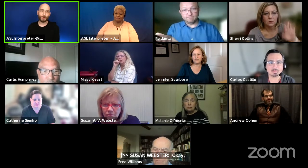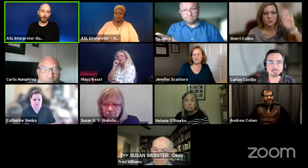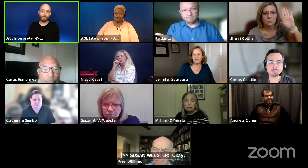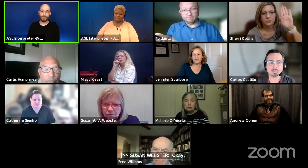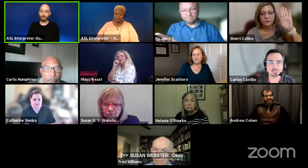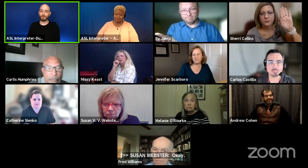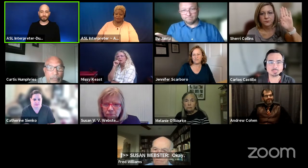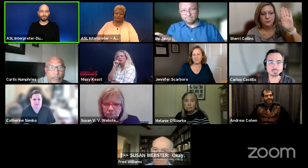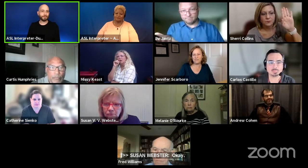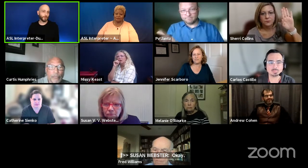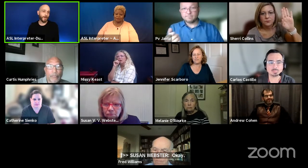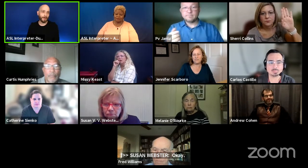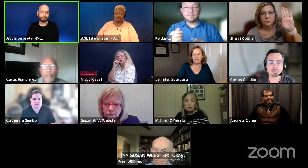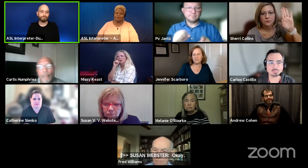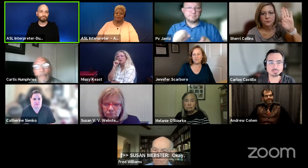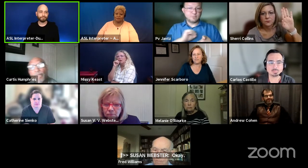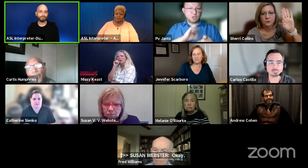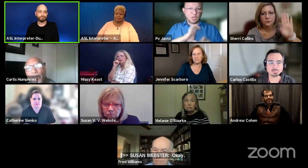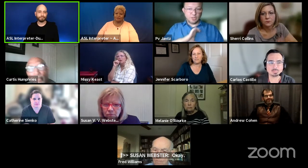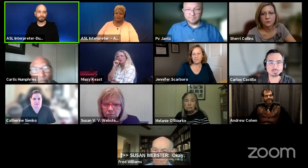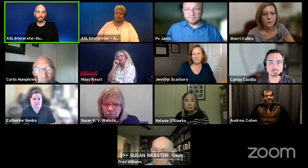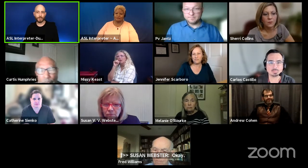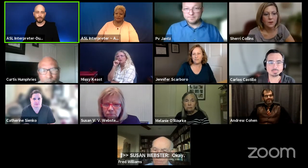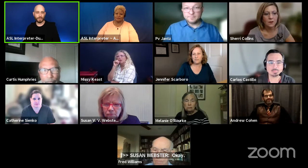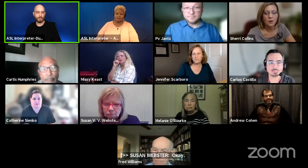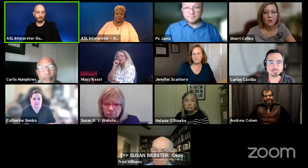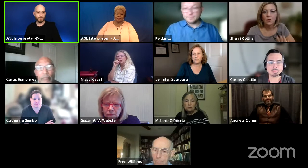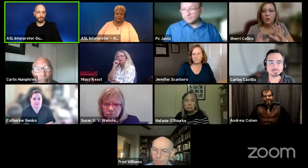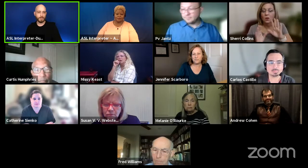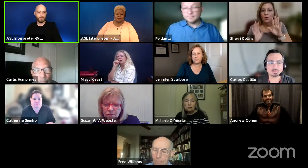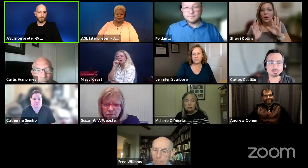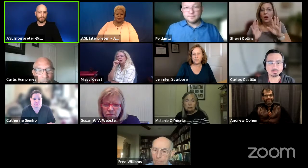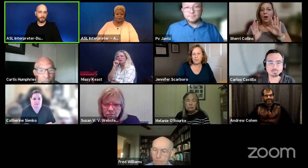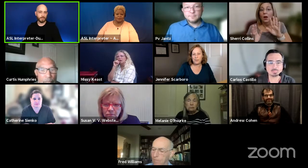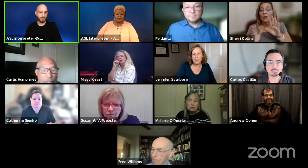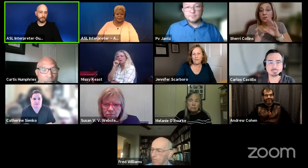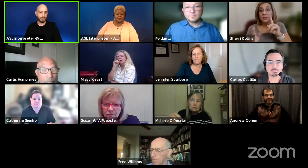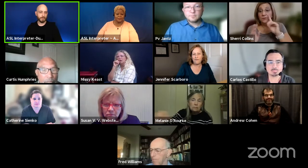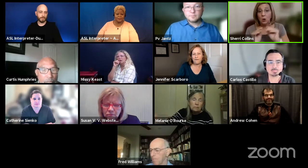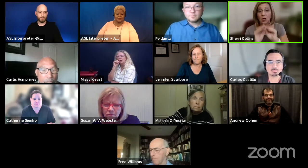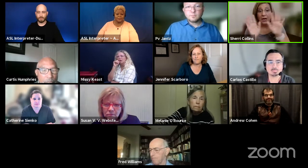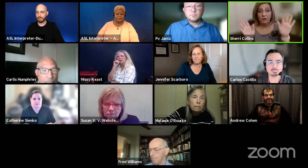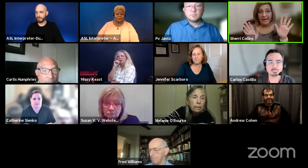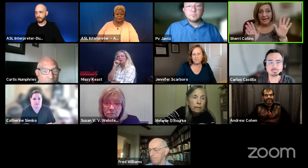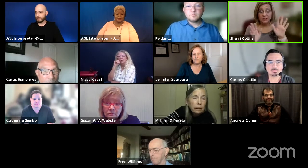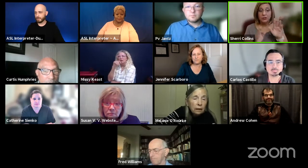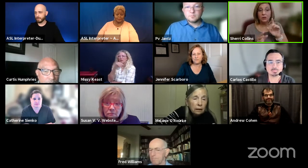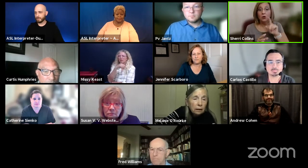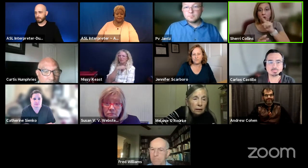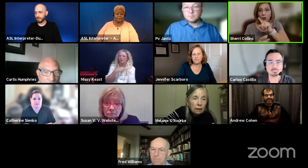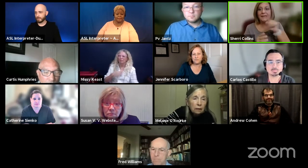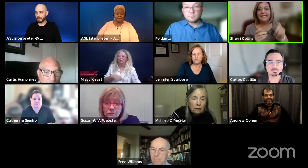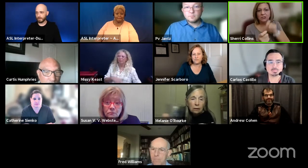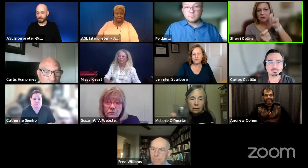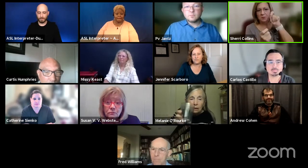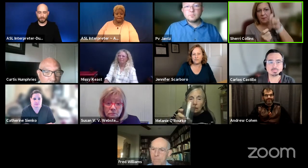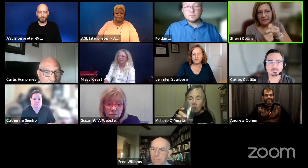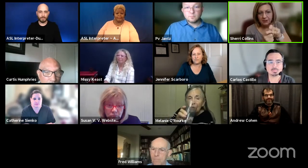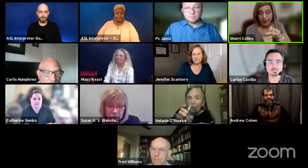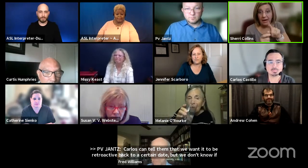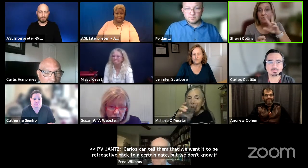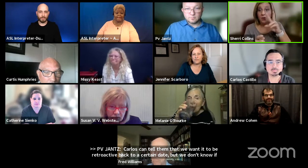but we don't know if they'll do that. Sherry? for clarification, you need